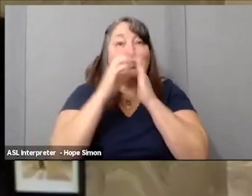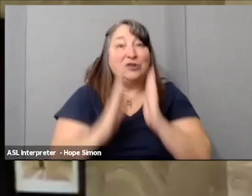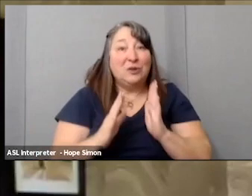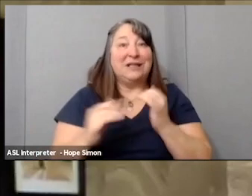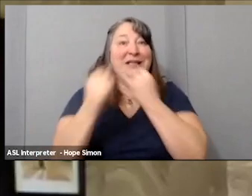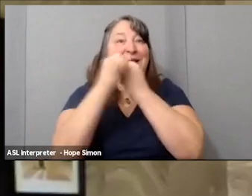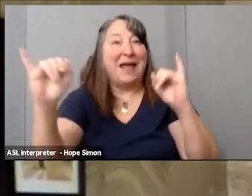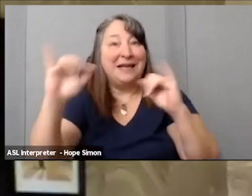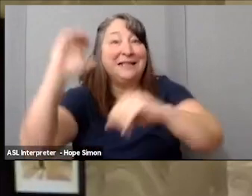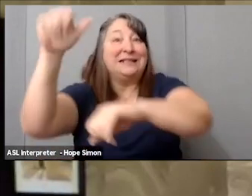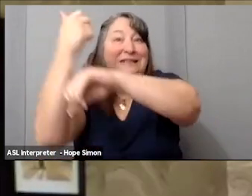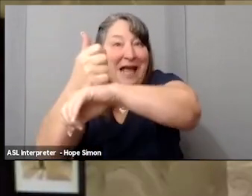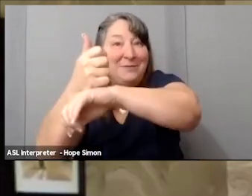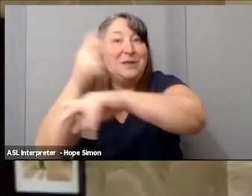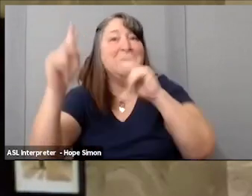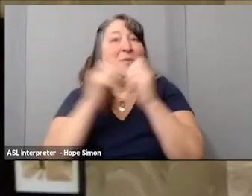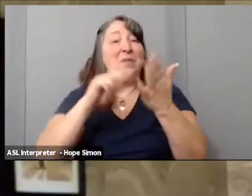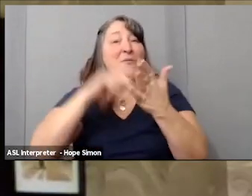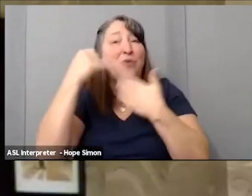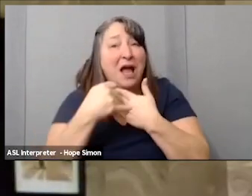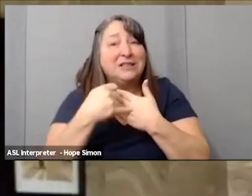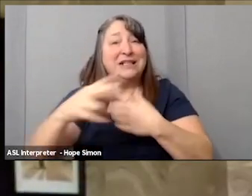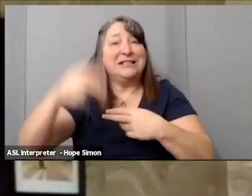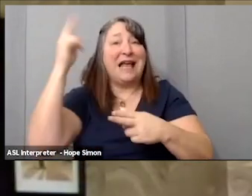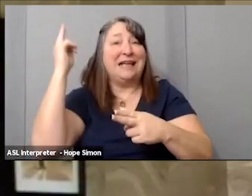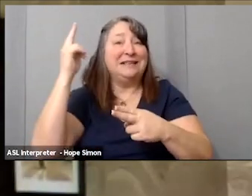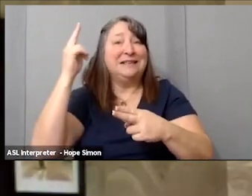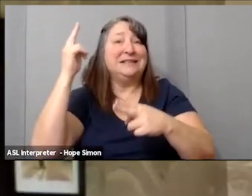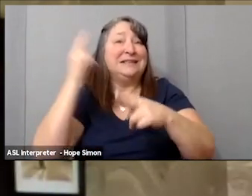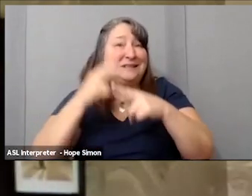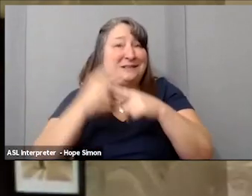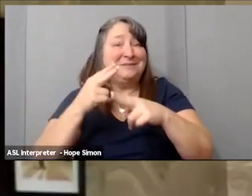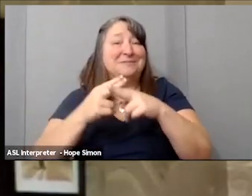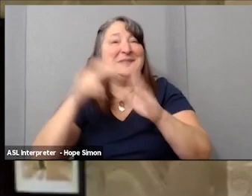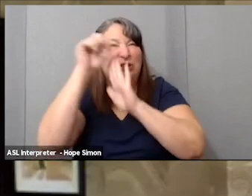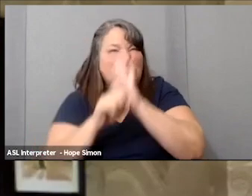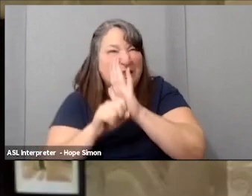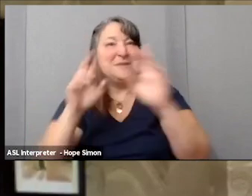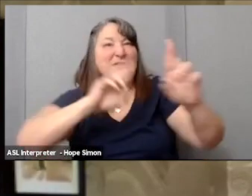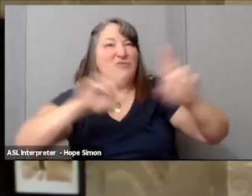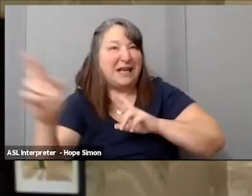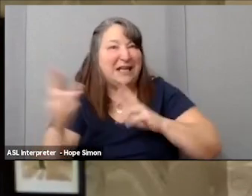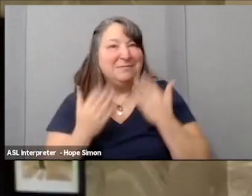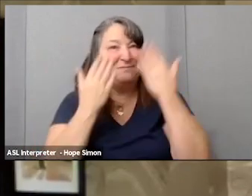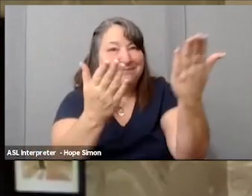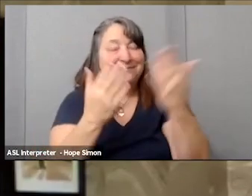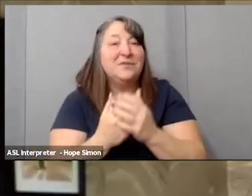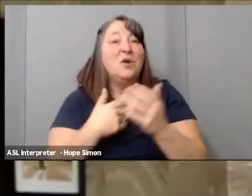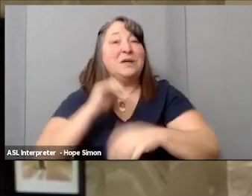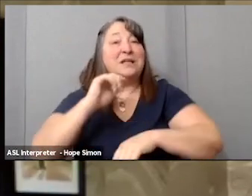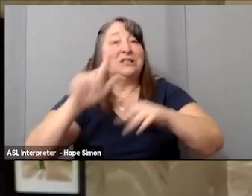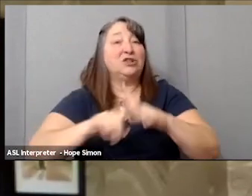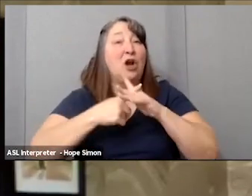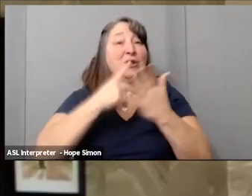levels, people with projects and titles at the studios, networks, and streaming services we know and love. We launched the program with our inaugural